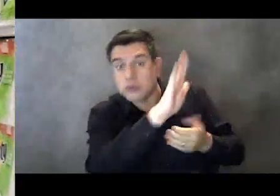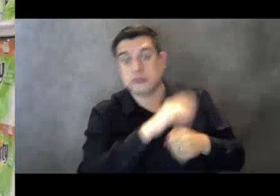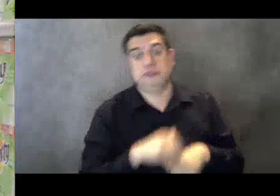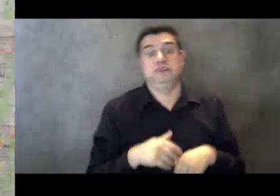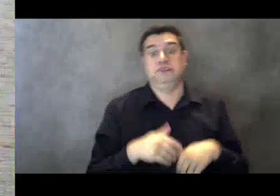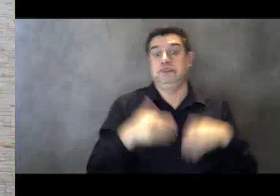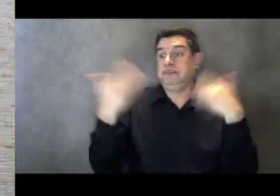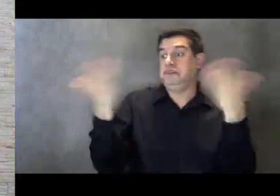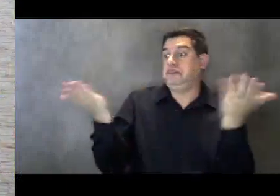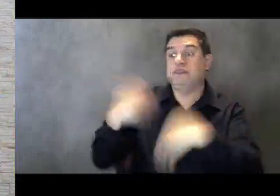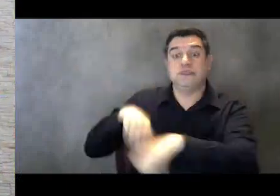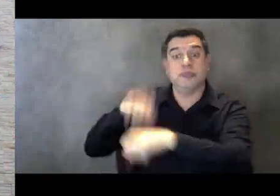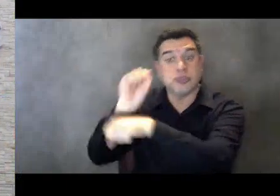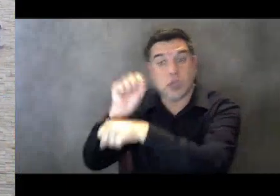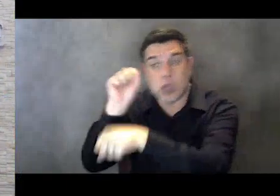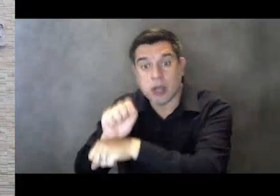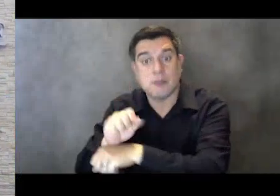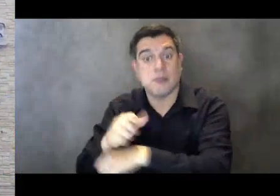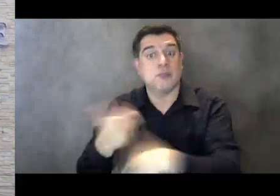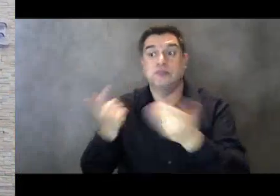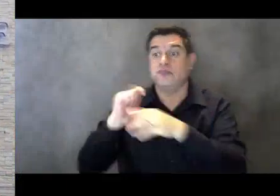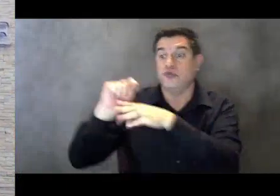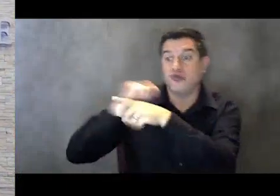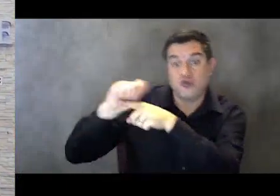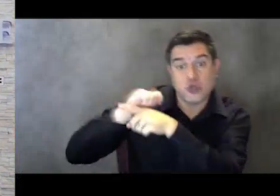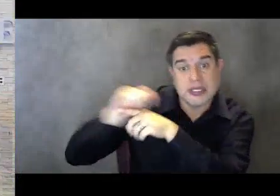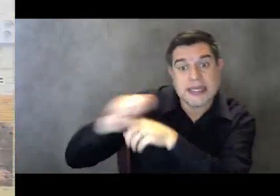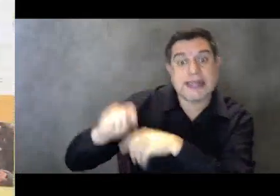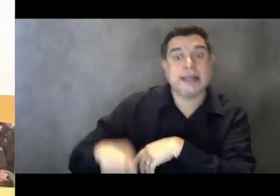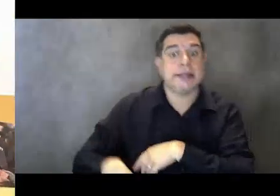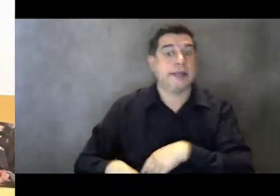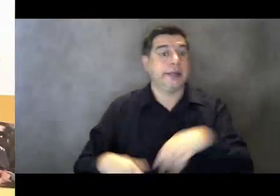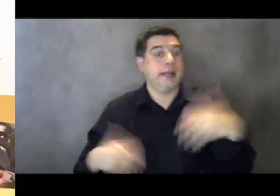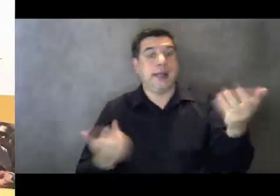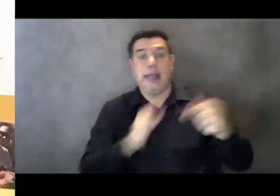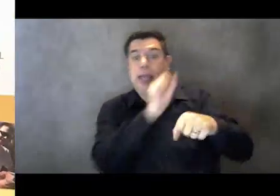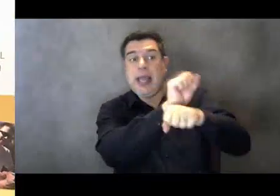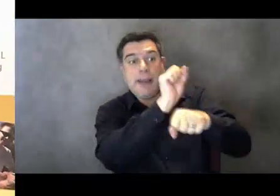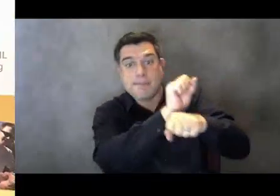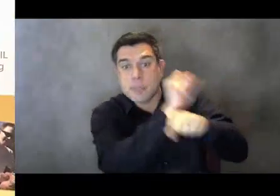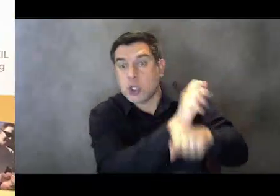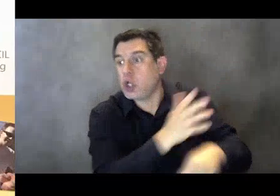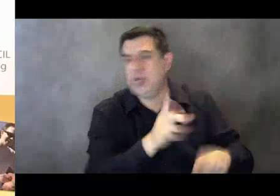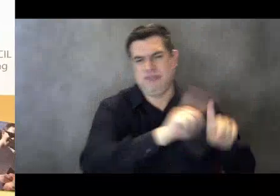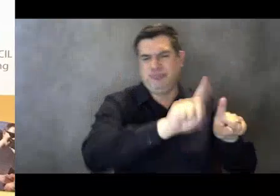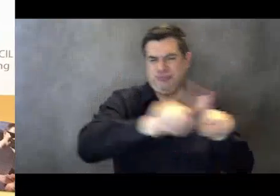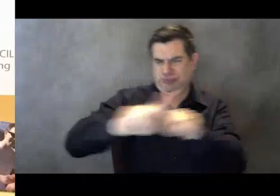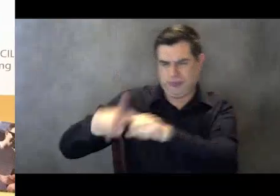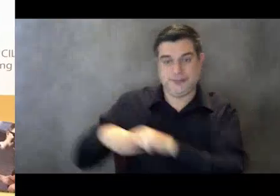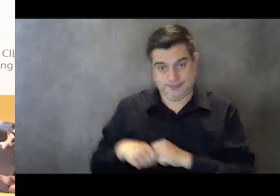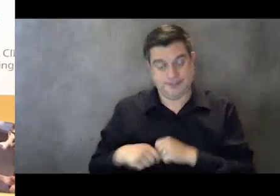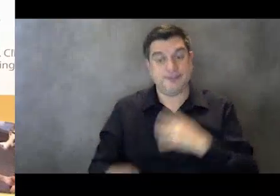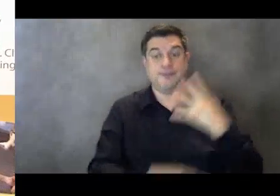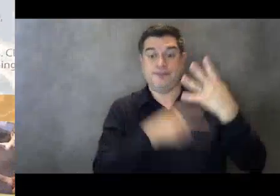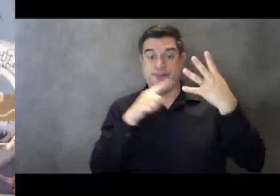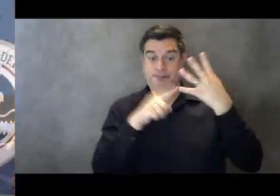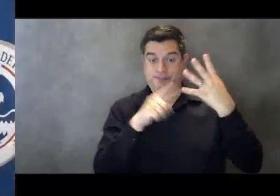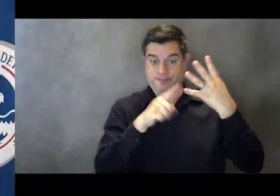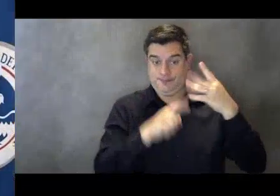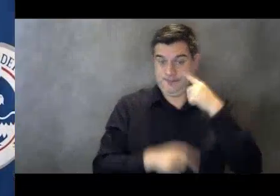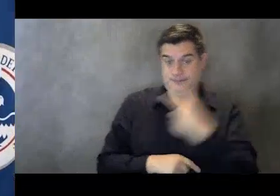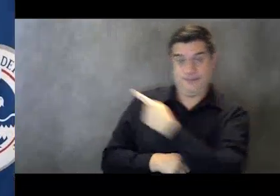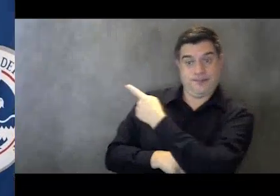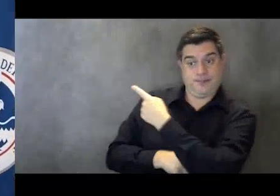vocational training, or employment. Our Community Inclusion program helps individuals with